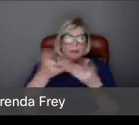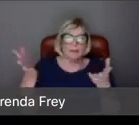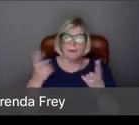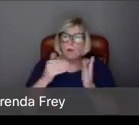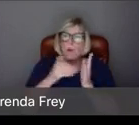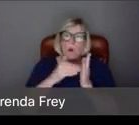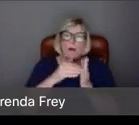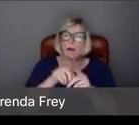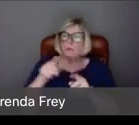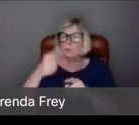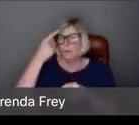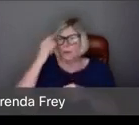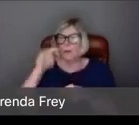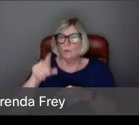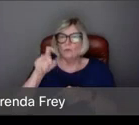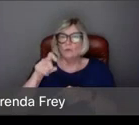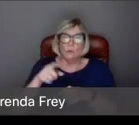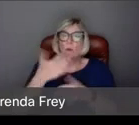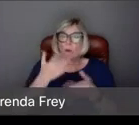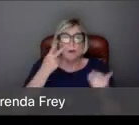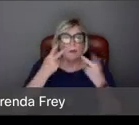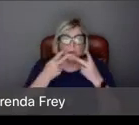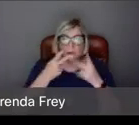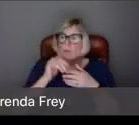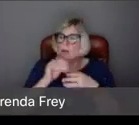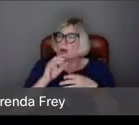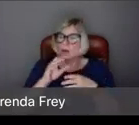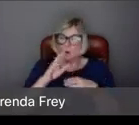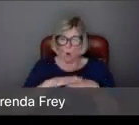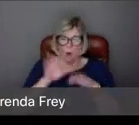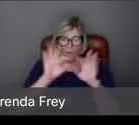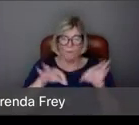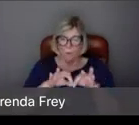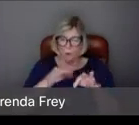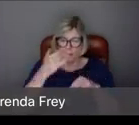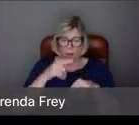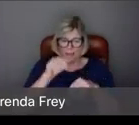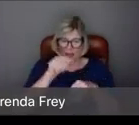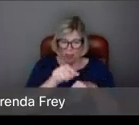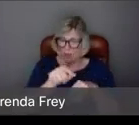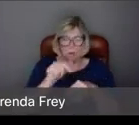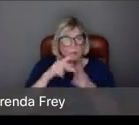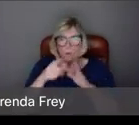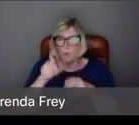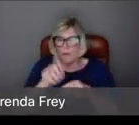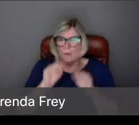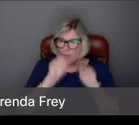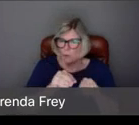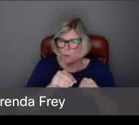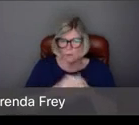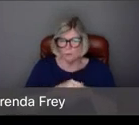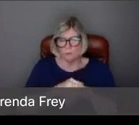often as you think it does. You may see it on forms just because people put it there, but it doesn't mean you need to fill it out. You need to put it